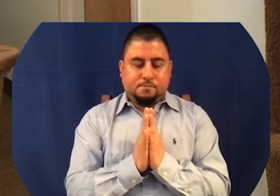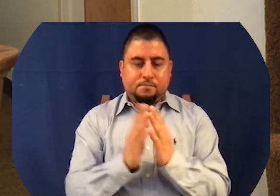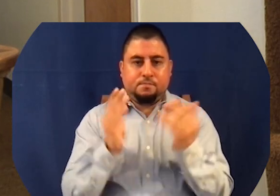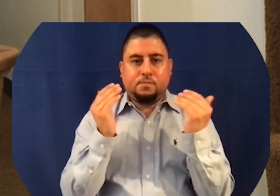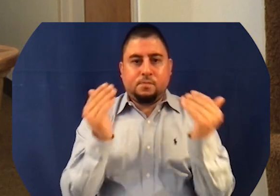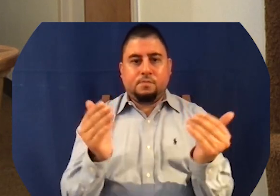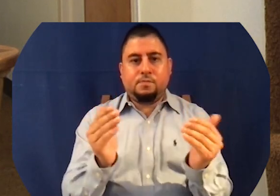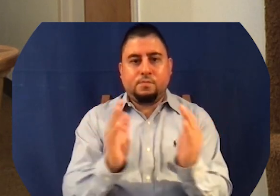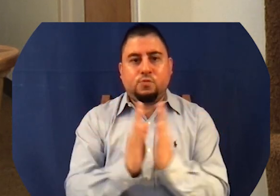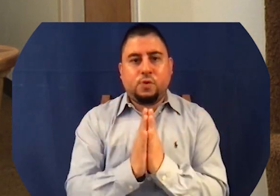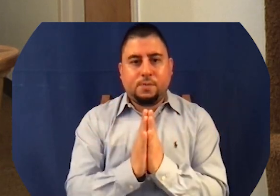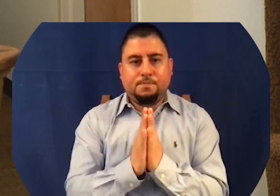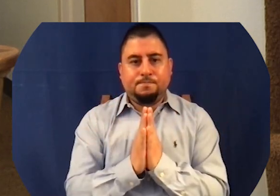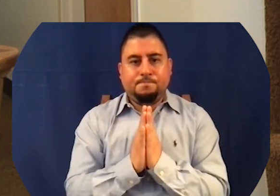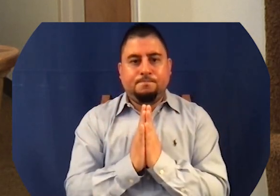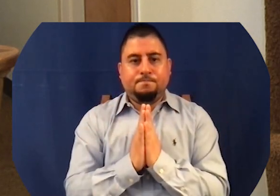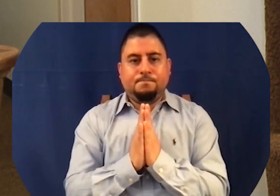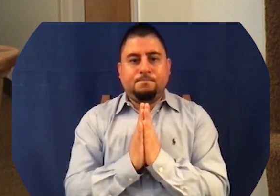Let us pray.